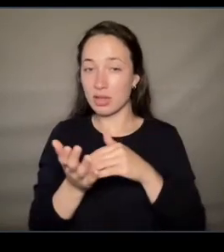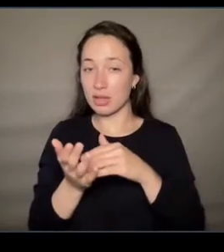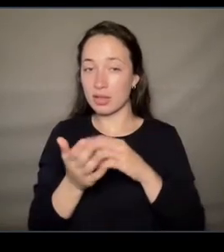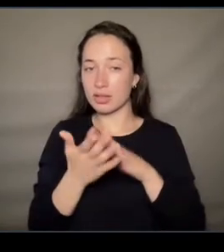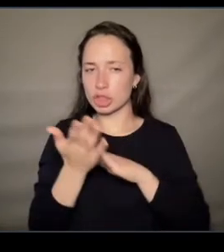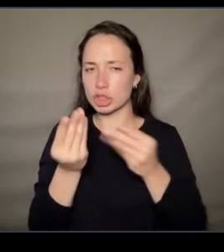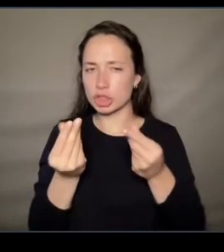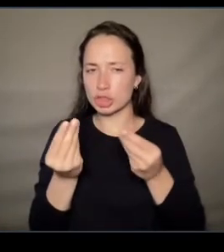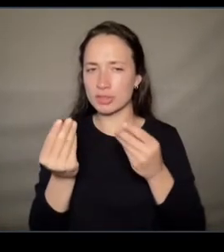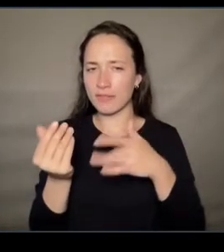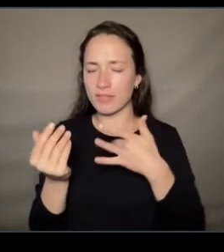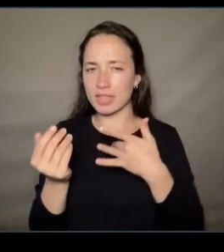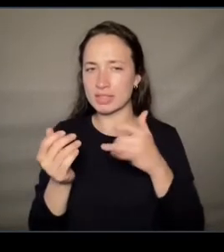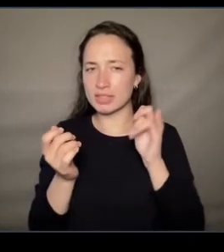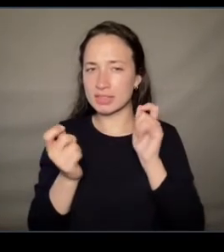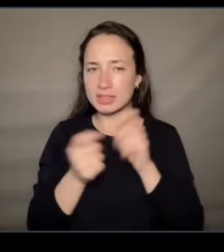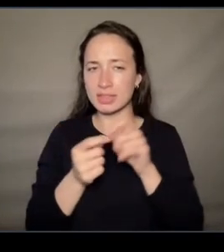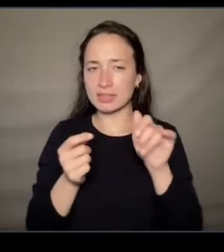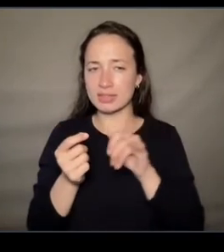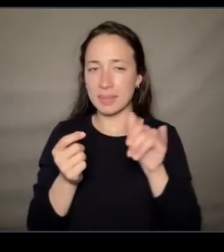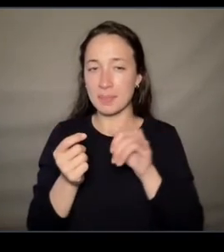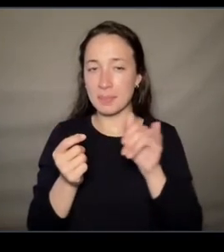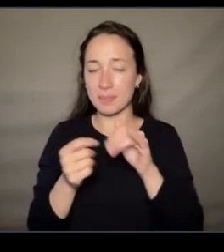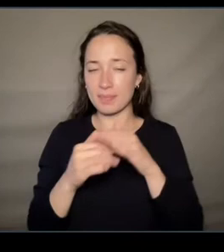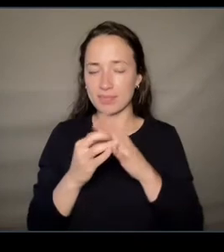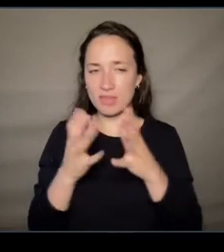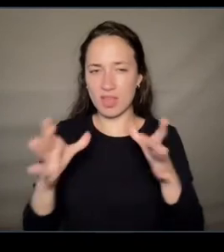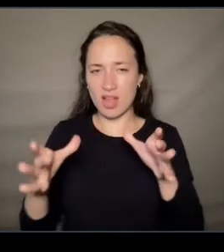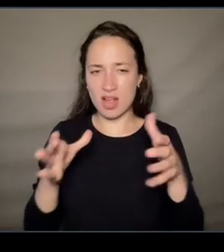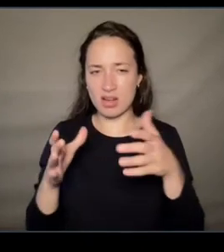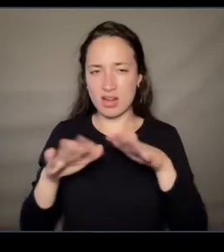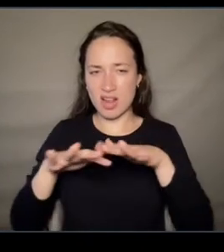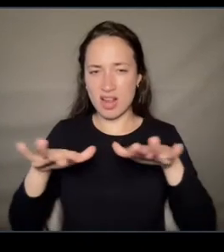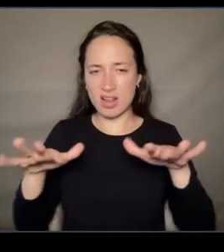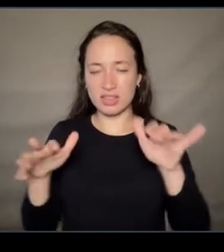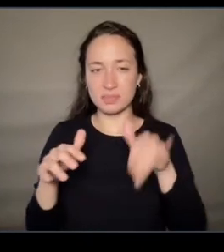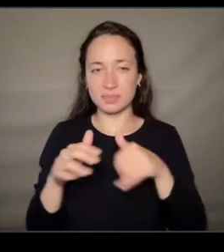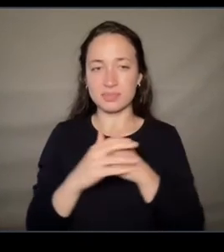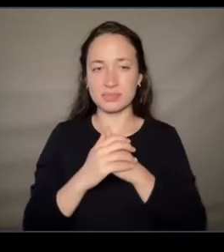to give this realistic effect of a basket weave.